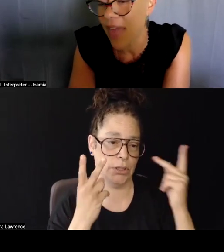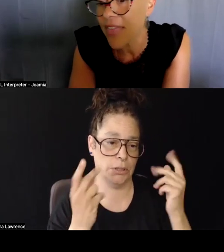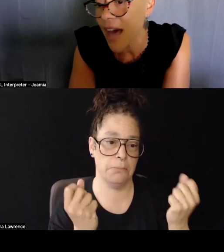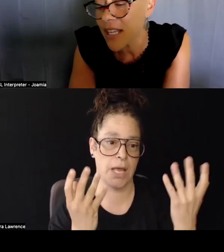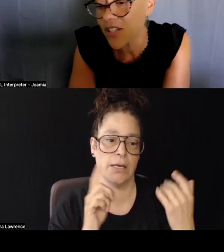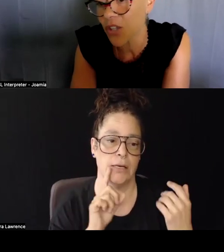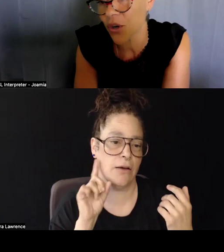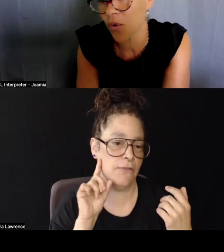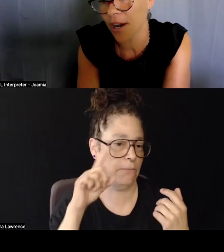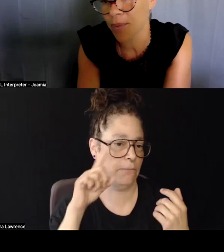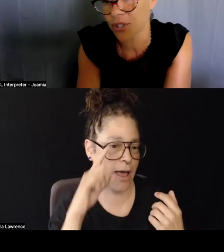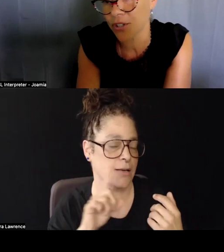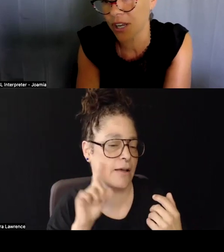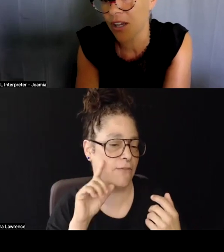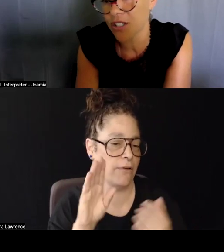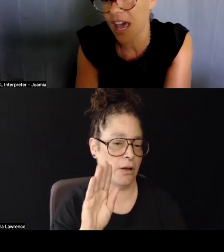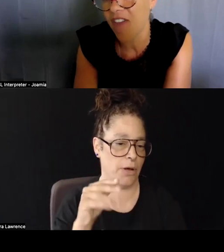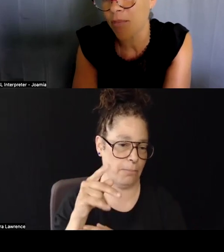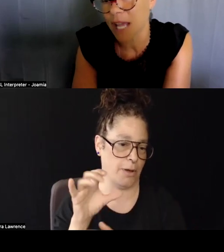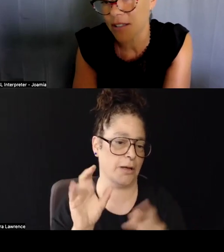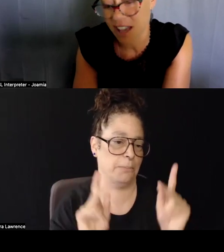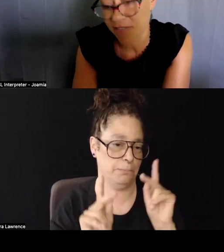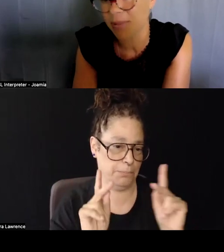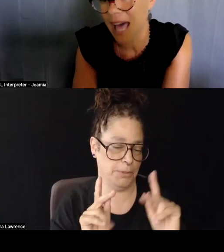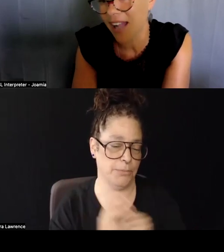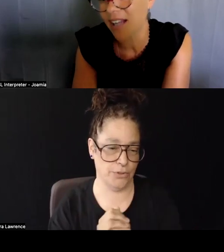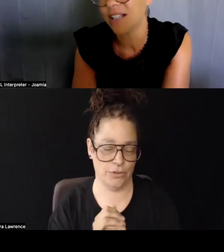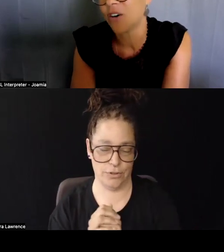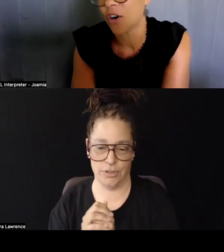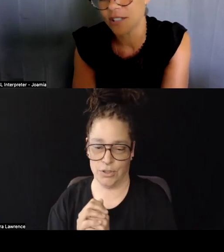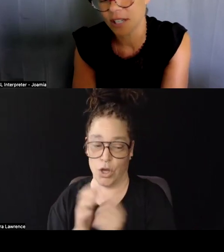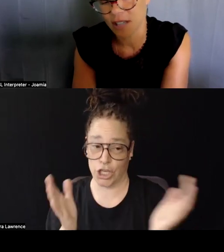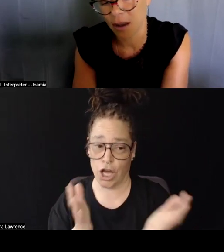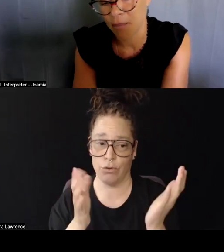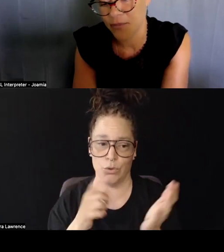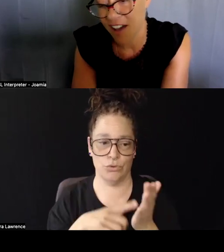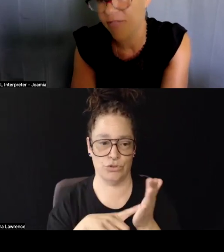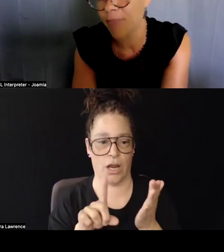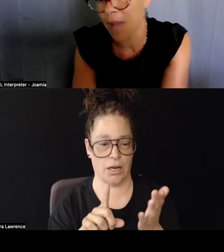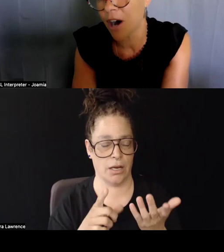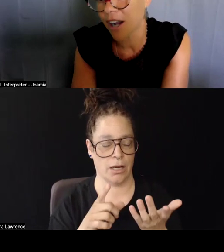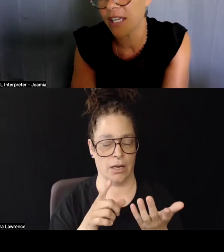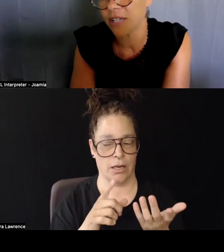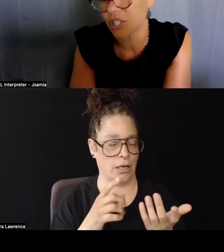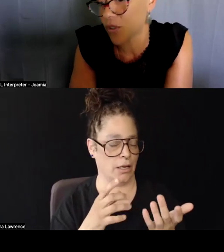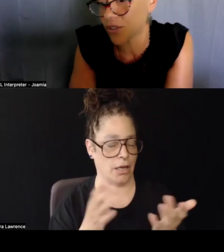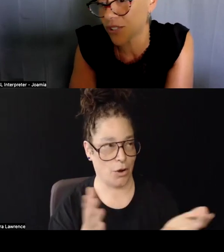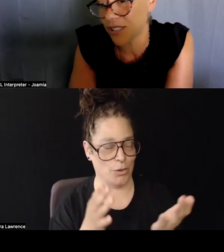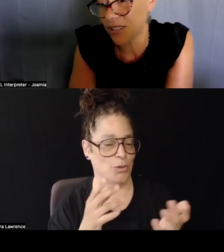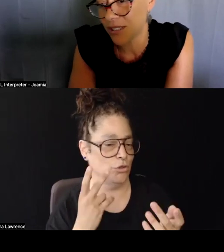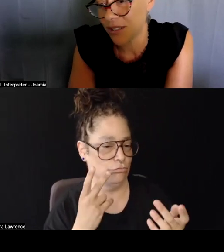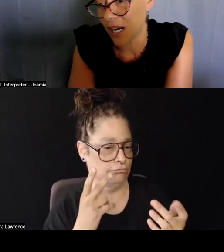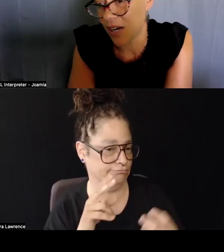So I think that is also a great opportunity to have a deaf Black or deaf BIPOC